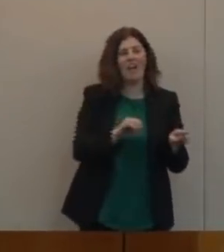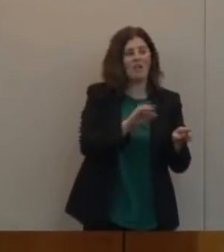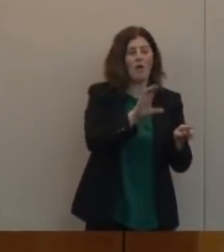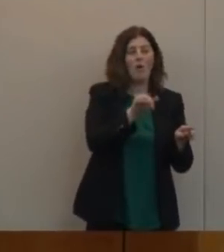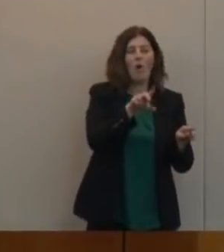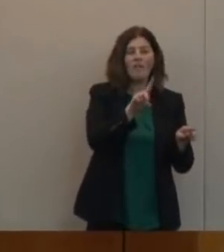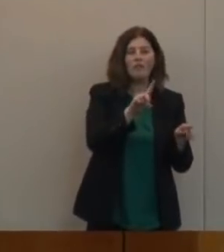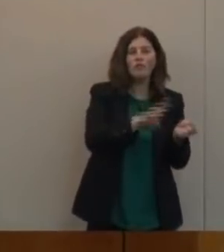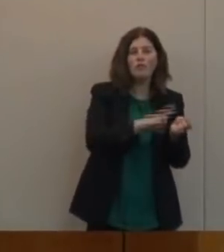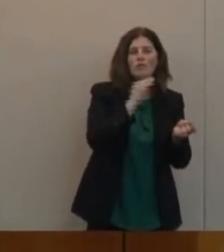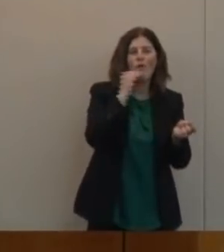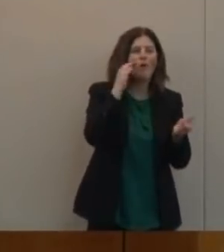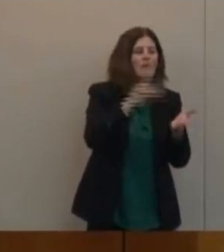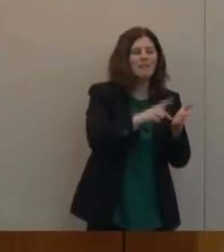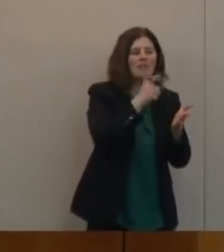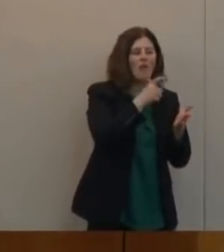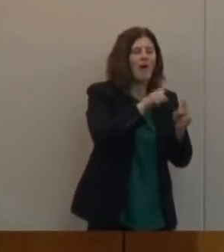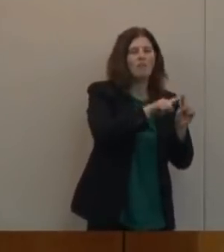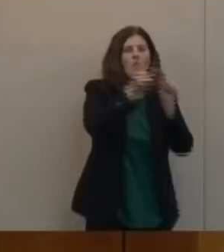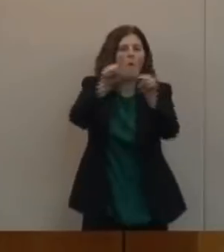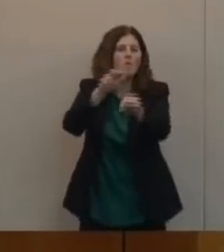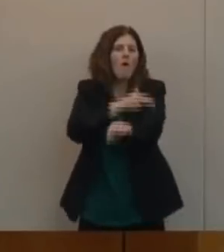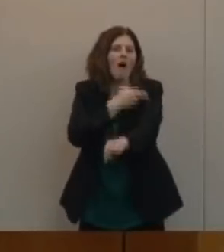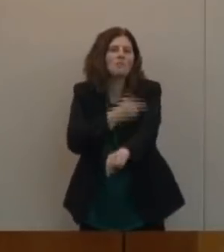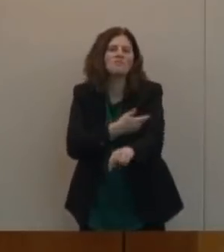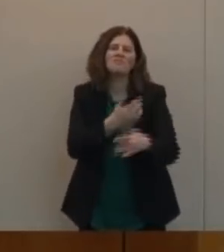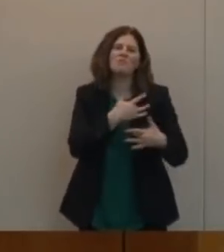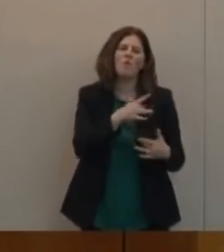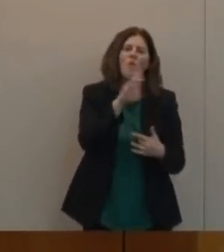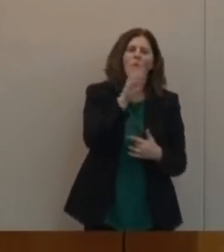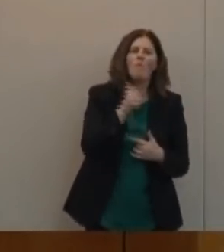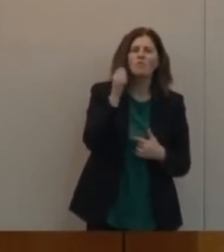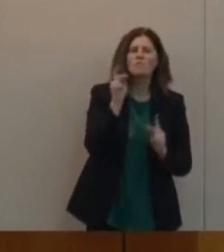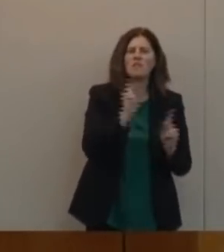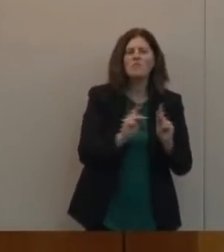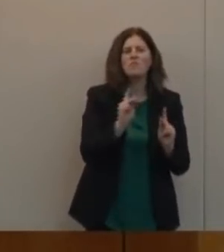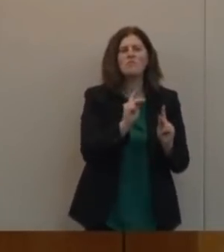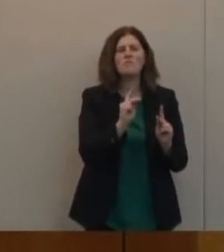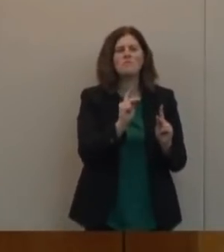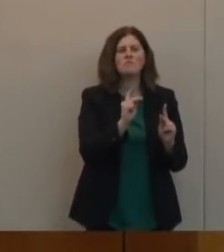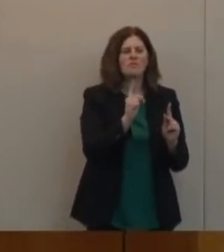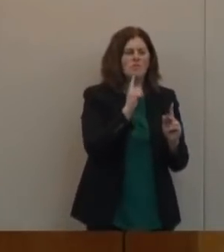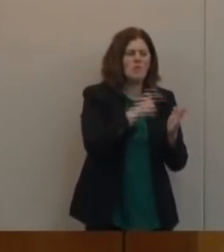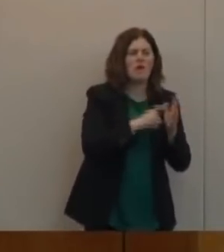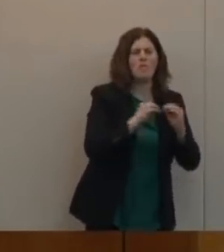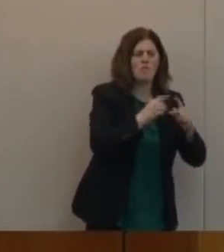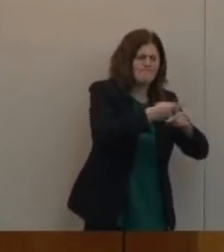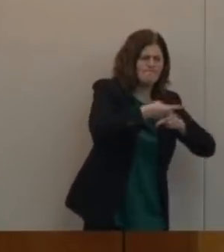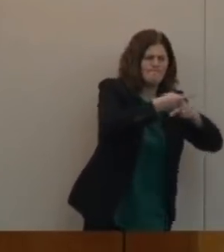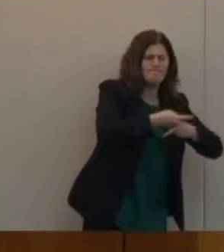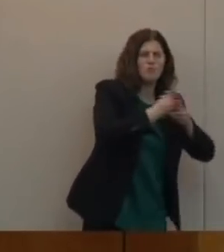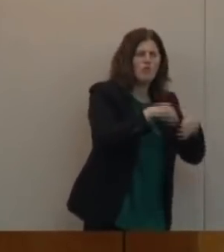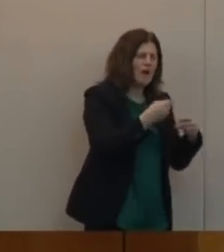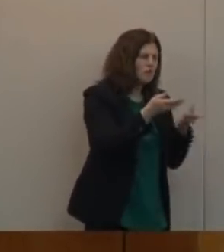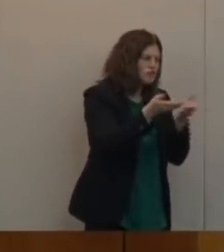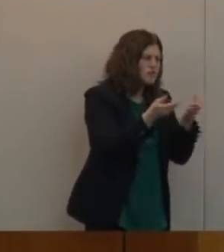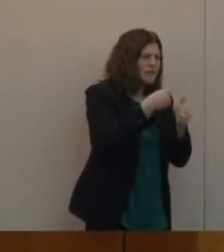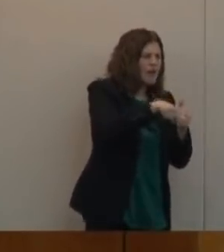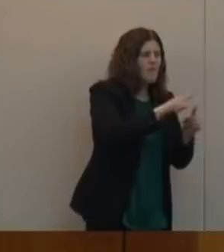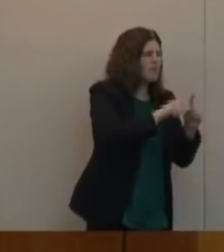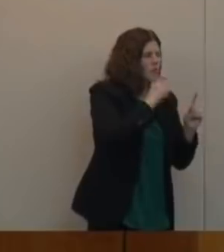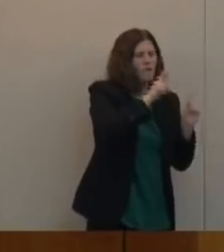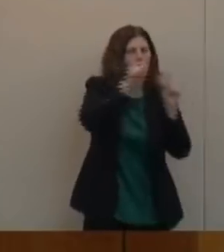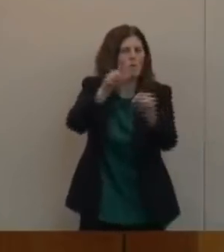hospital who are coming out, generally older people who really require nursing home level of care, and they'll be providing that service. I